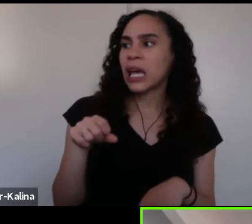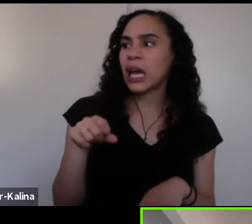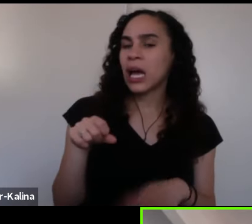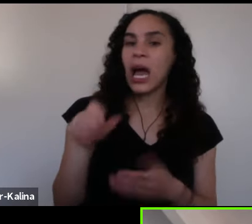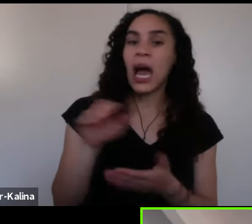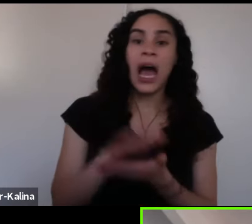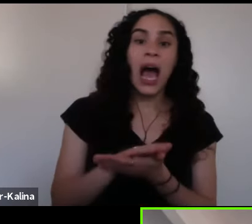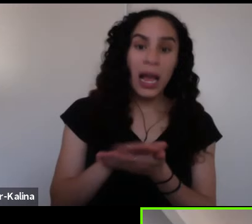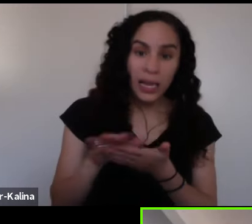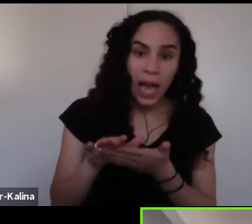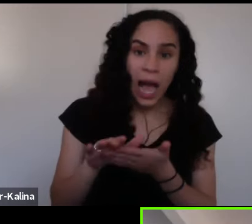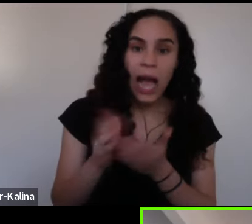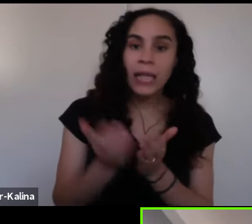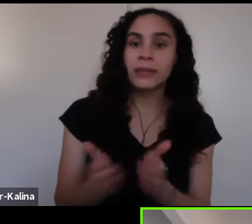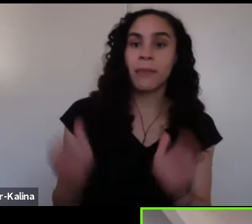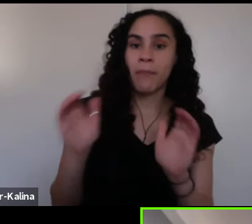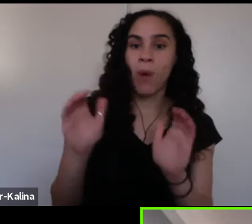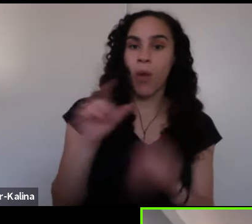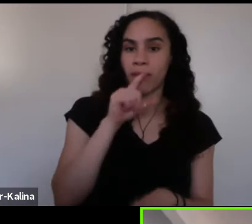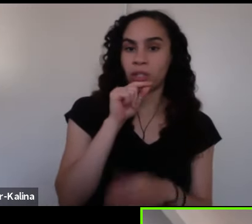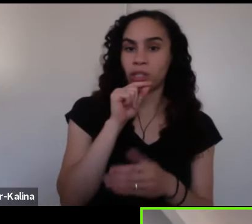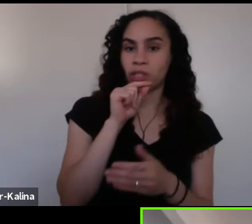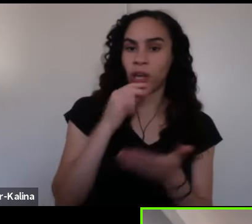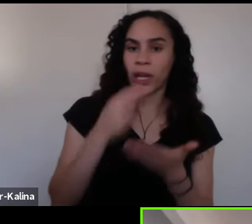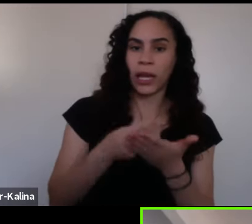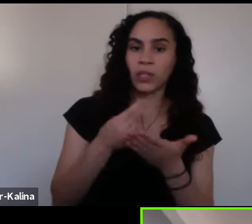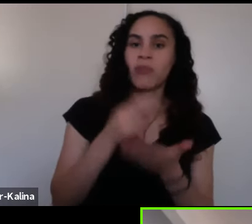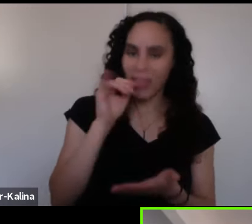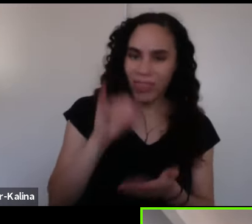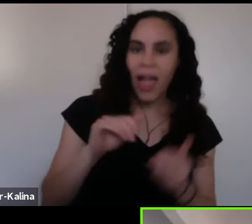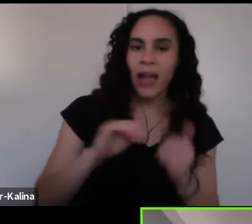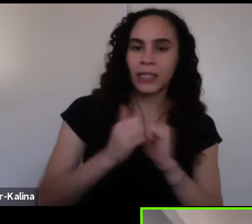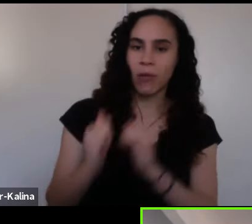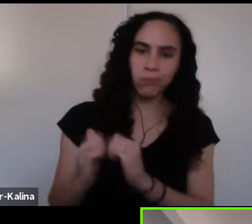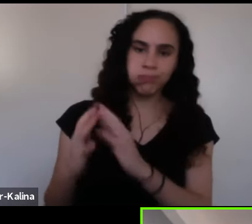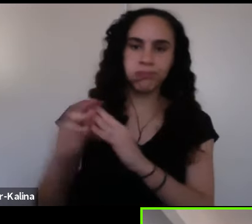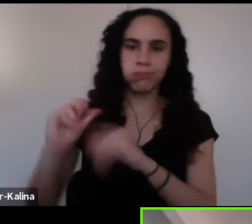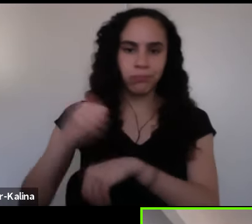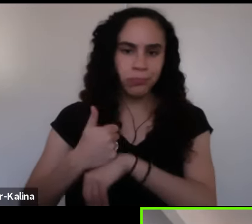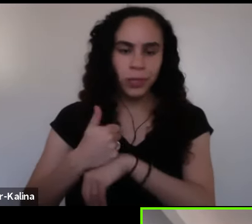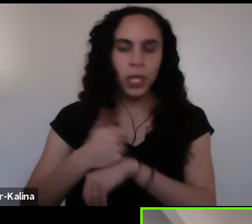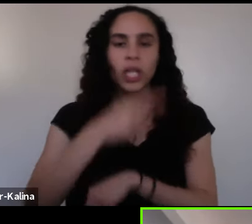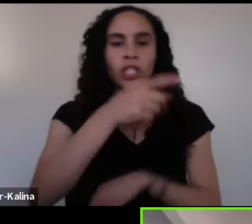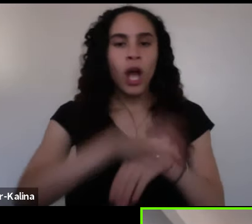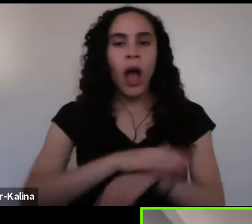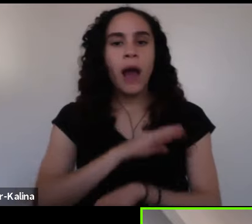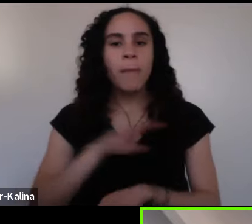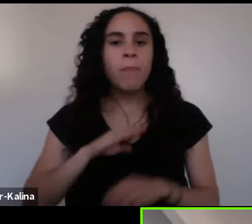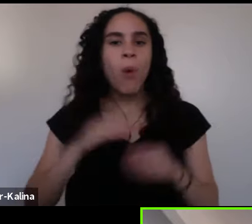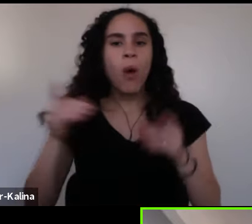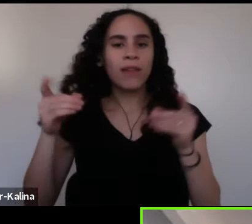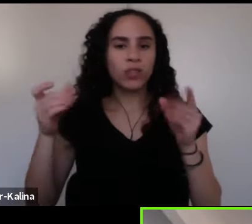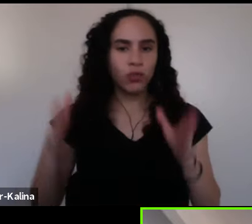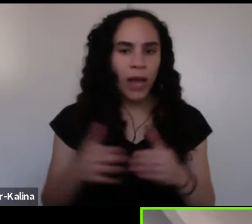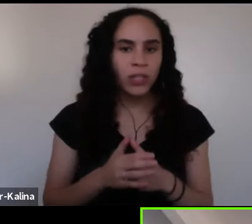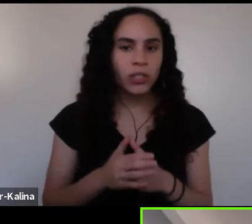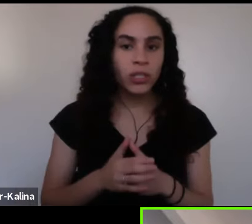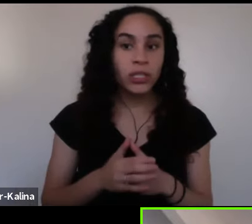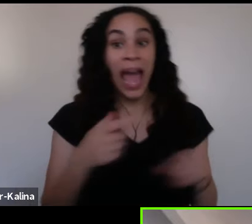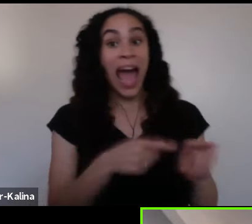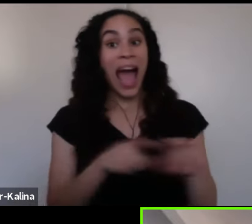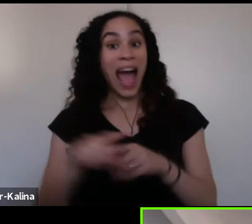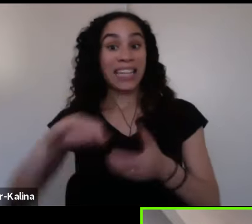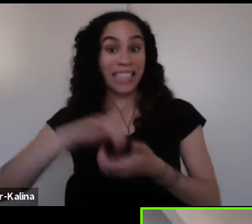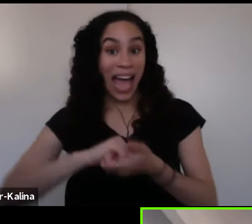soup. And that's how the organization started. Well, she was on the board of directors, and as an ally, she